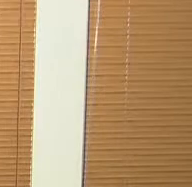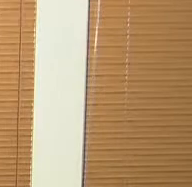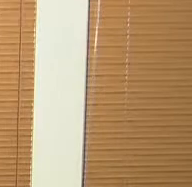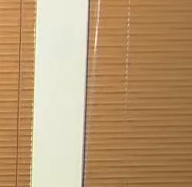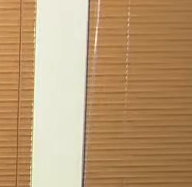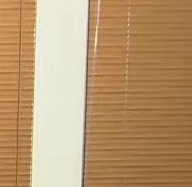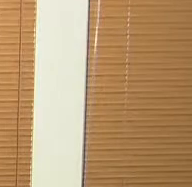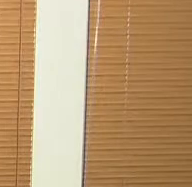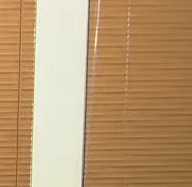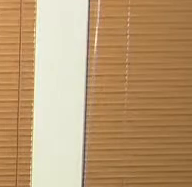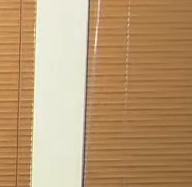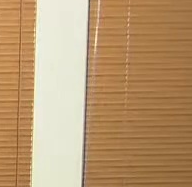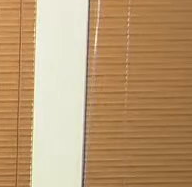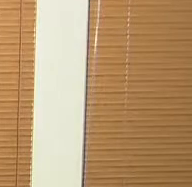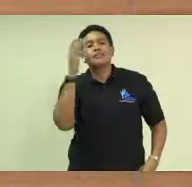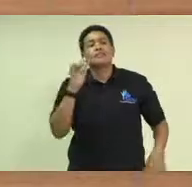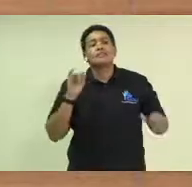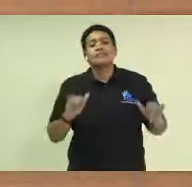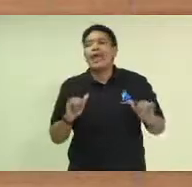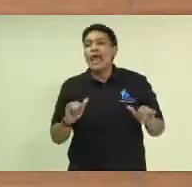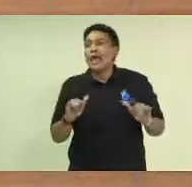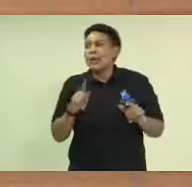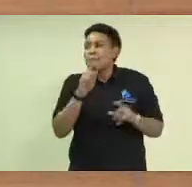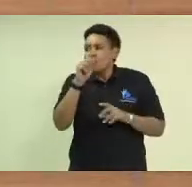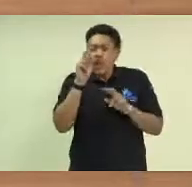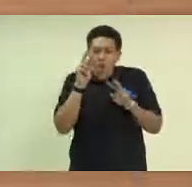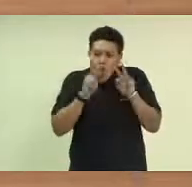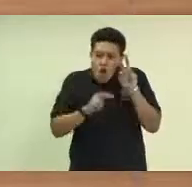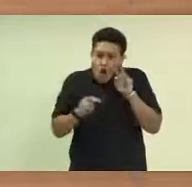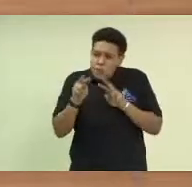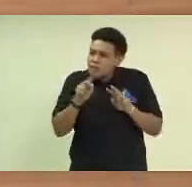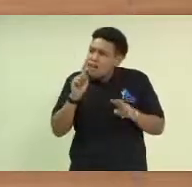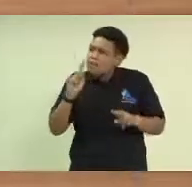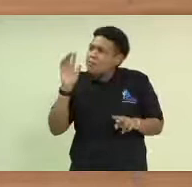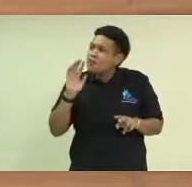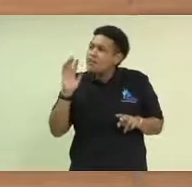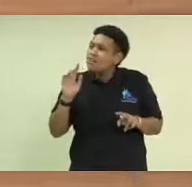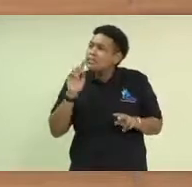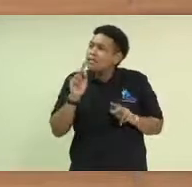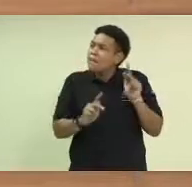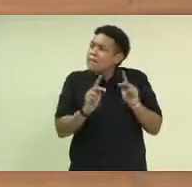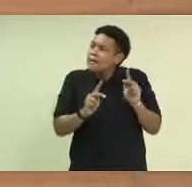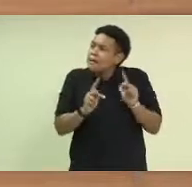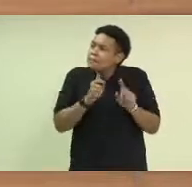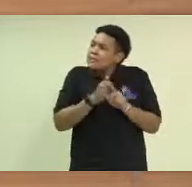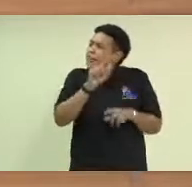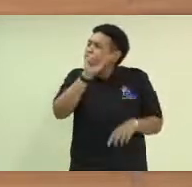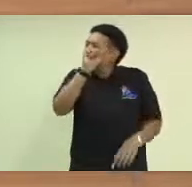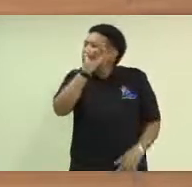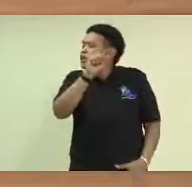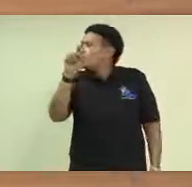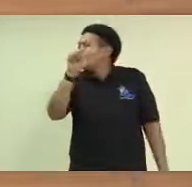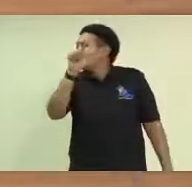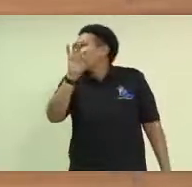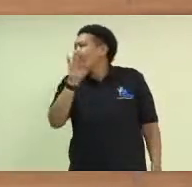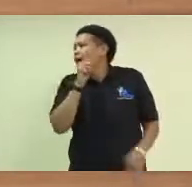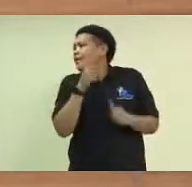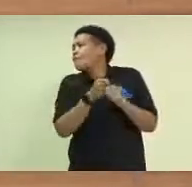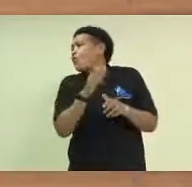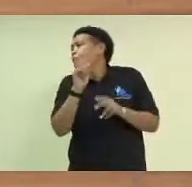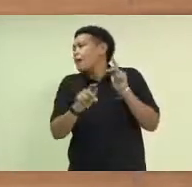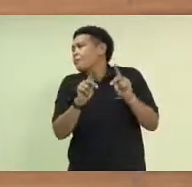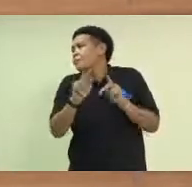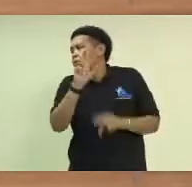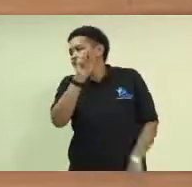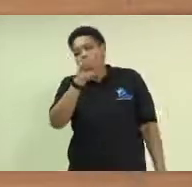persons, as is usual or has been observed previously, persons 20 to 29, followed by persons 30